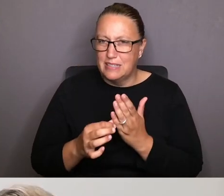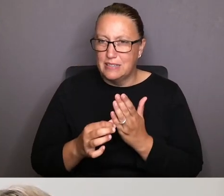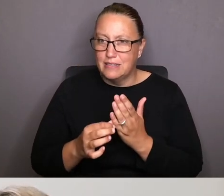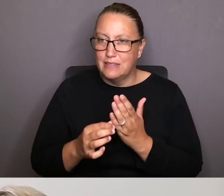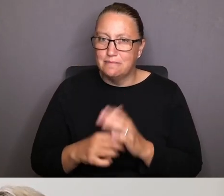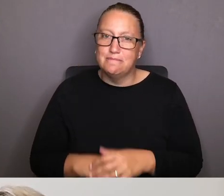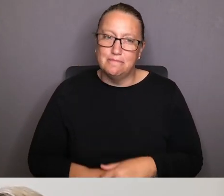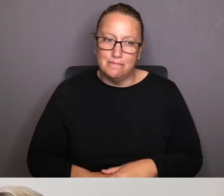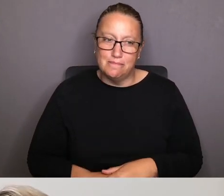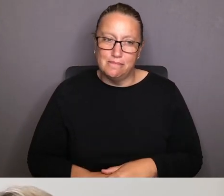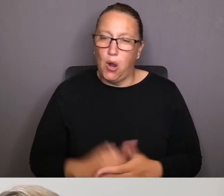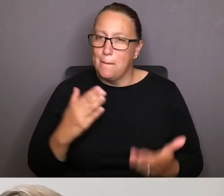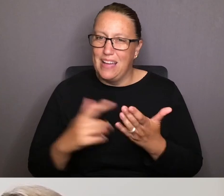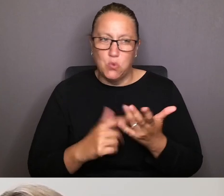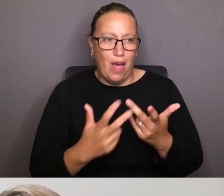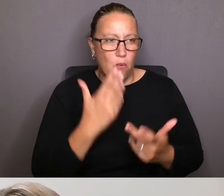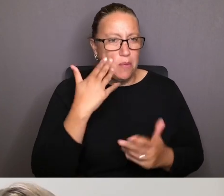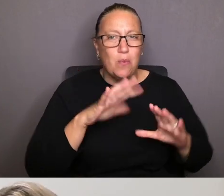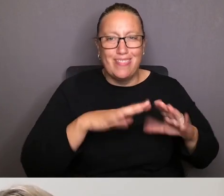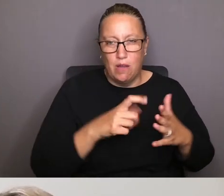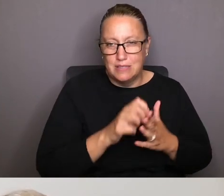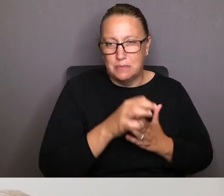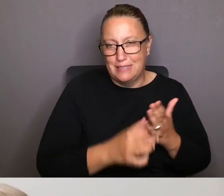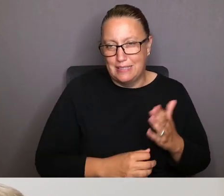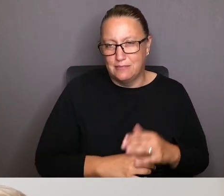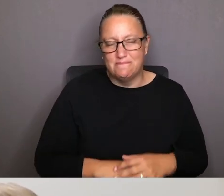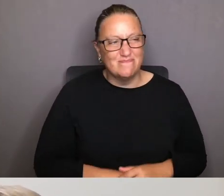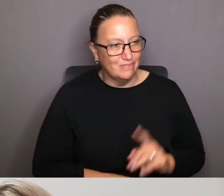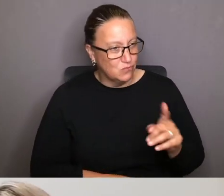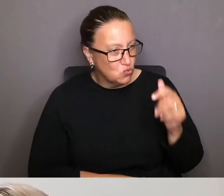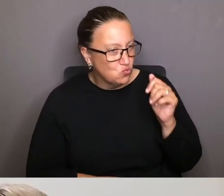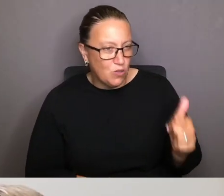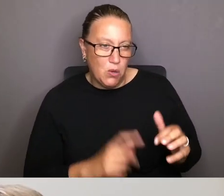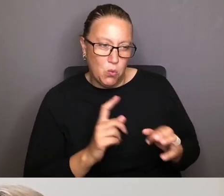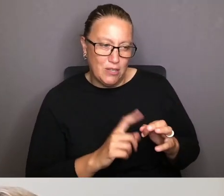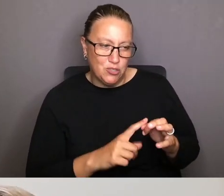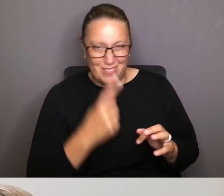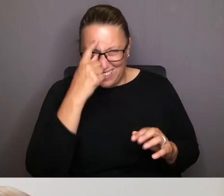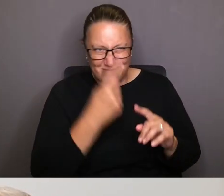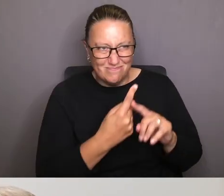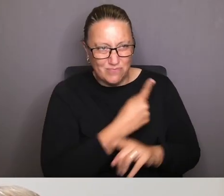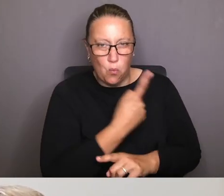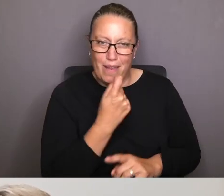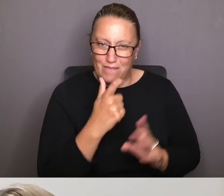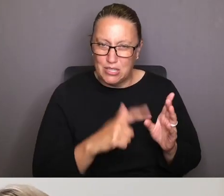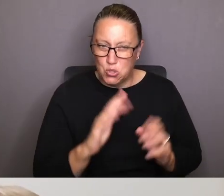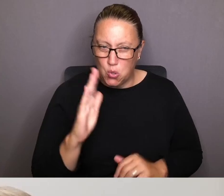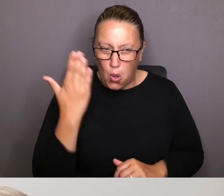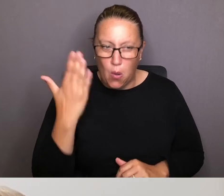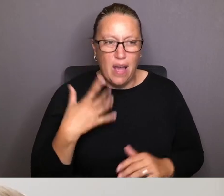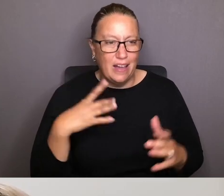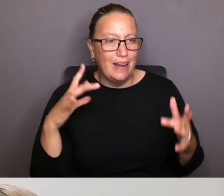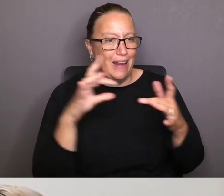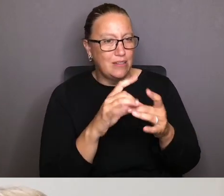women without disabilities? Yeah, it's a great question. Thanks so much, Suzy, and thank you so much for having me here. It is such a joy to be here